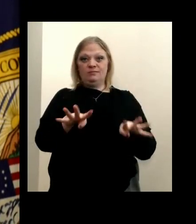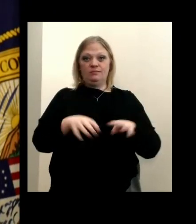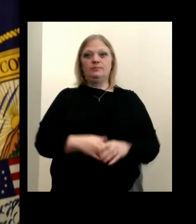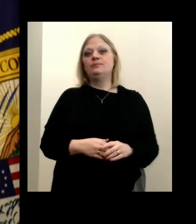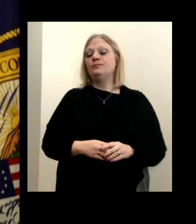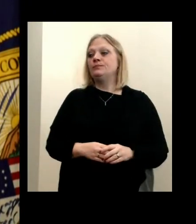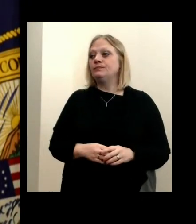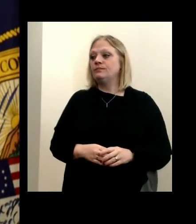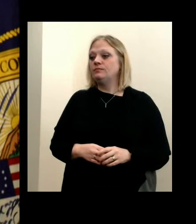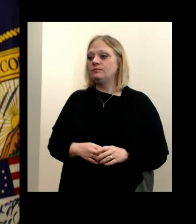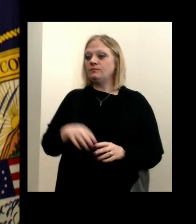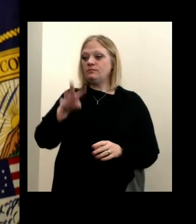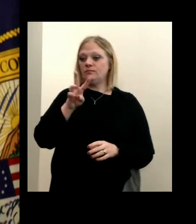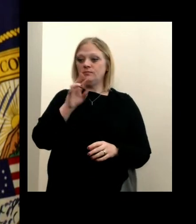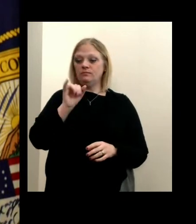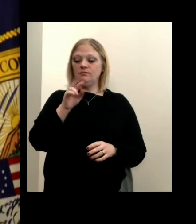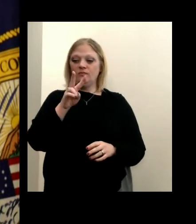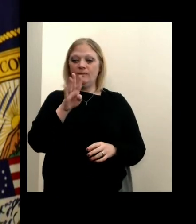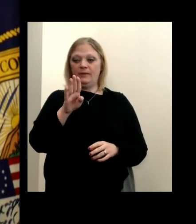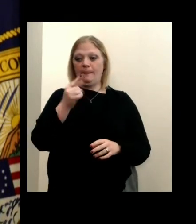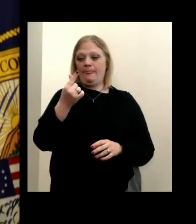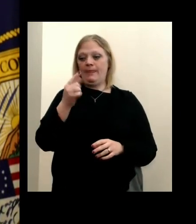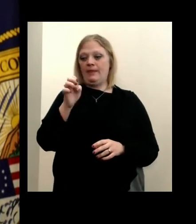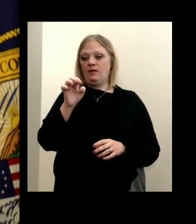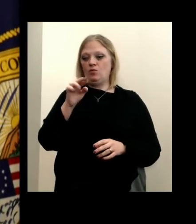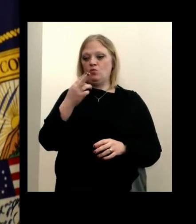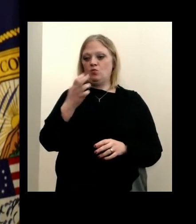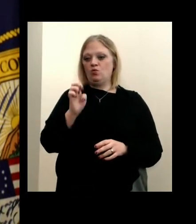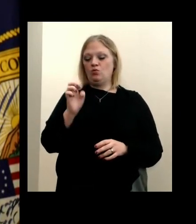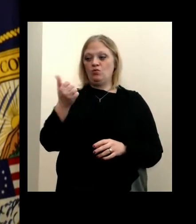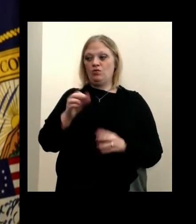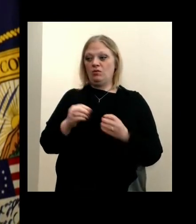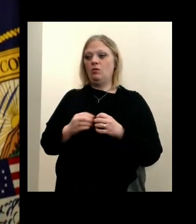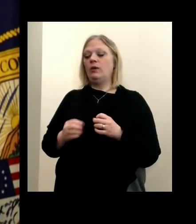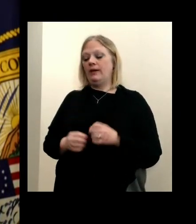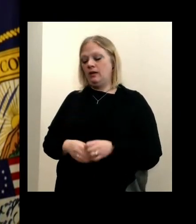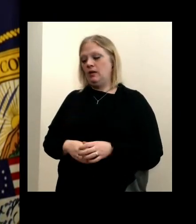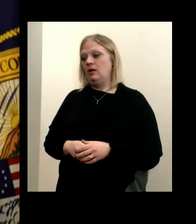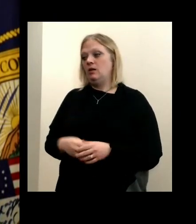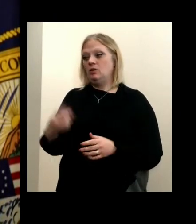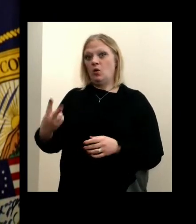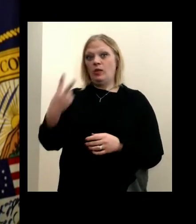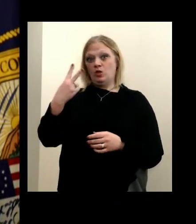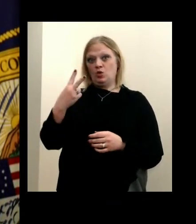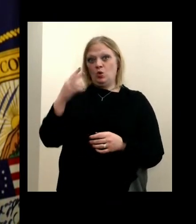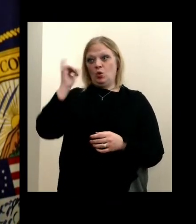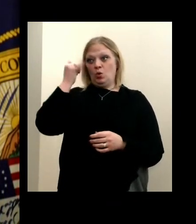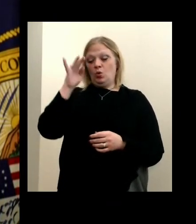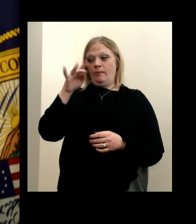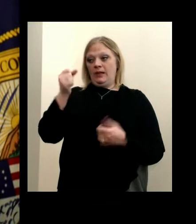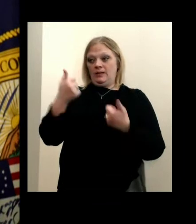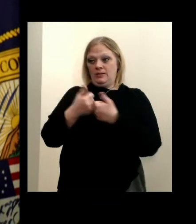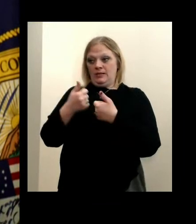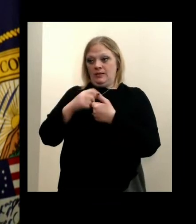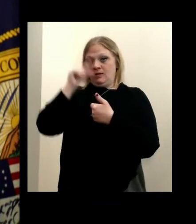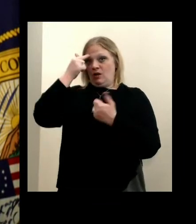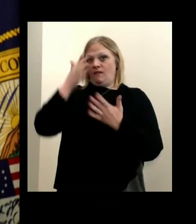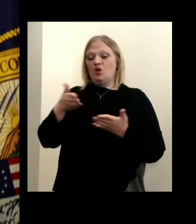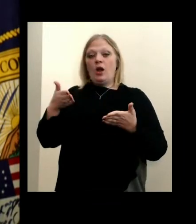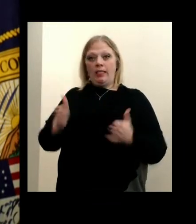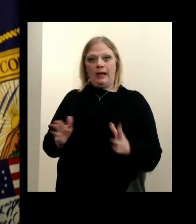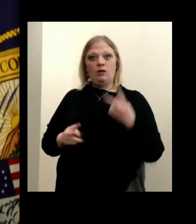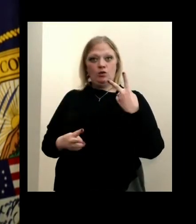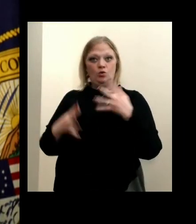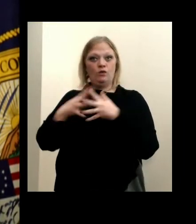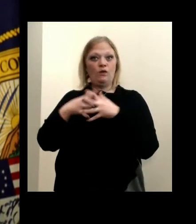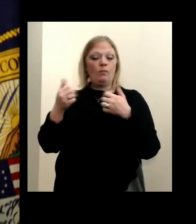WIVB TV, George Rickard. Any more questions, George? Mark, the 2 Bills games, the governor allowed the 2 Bills games